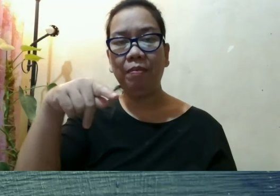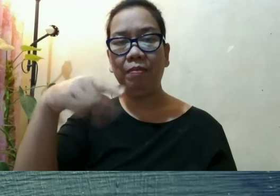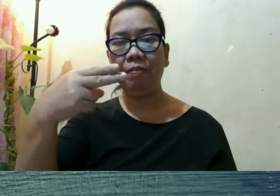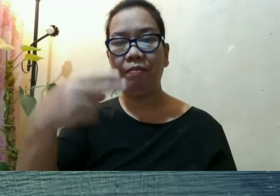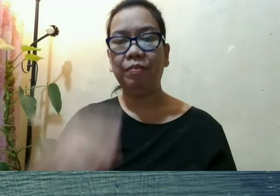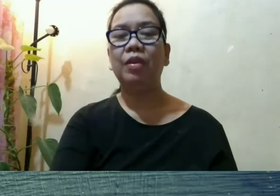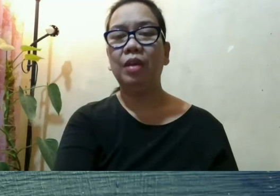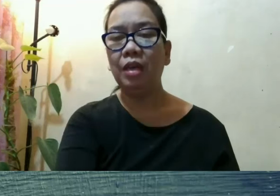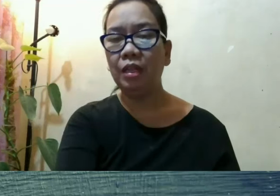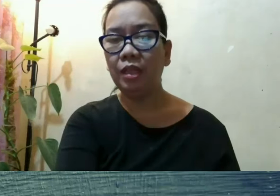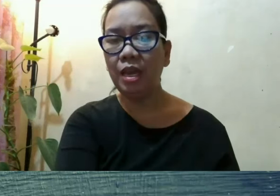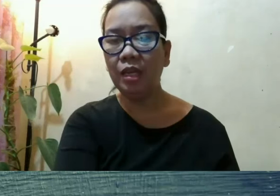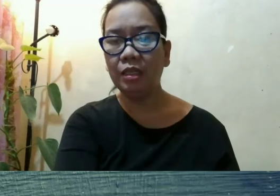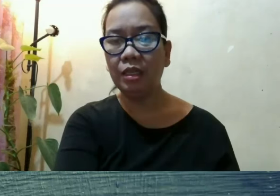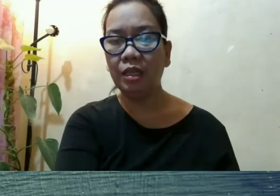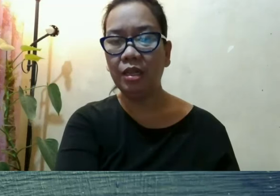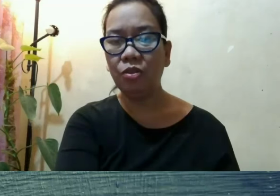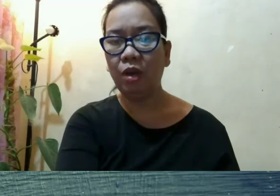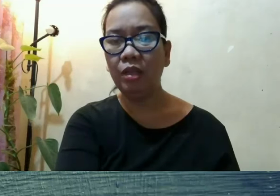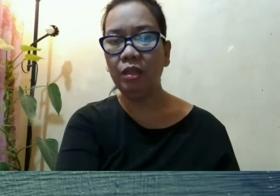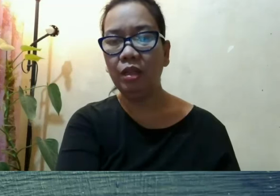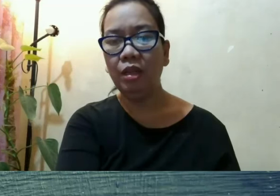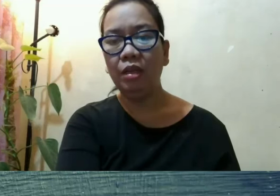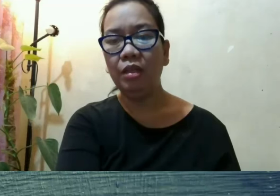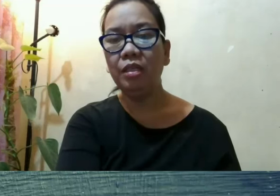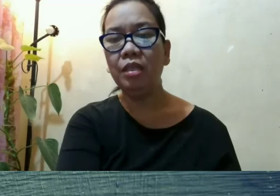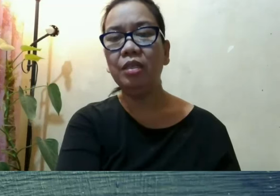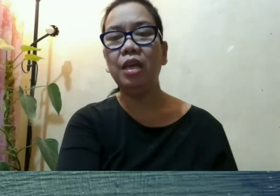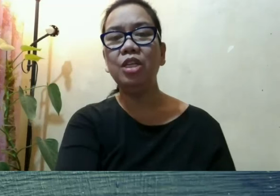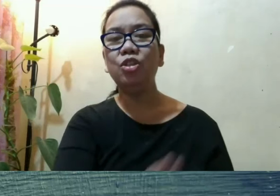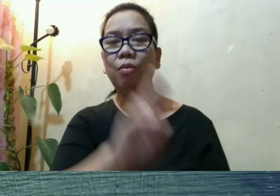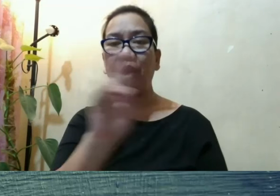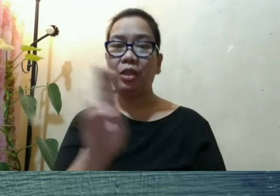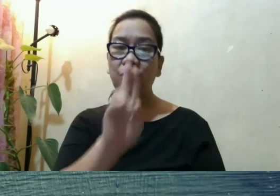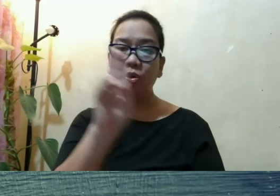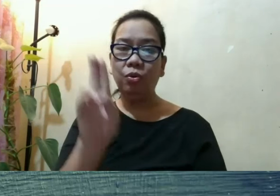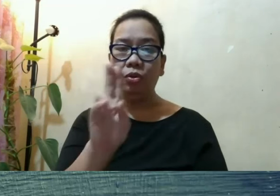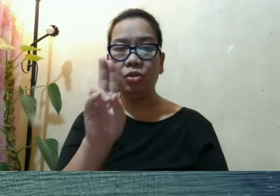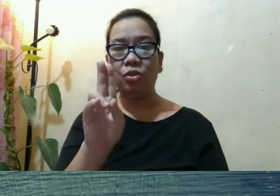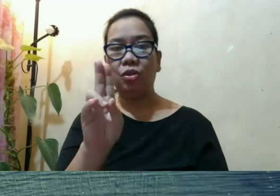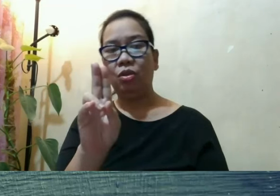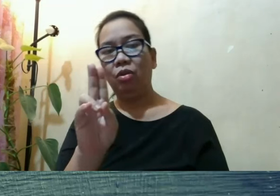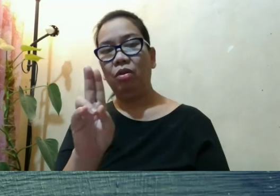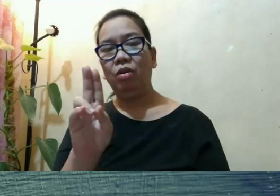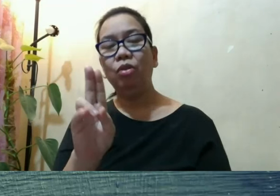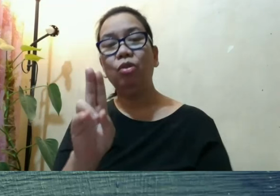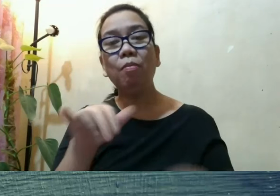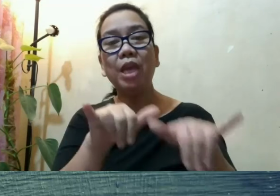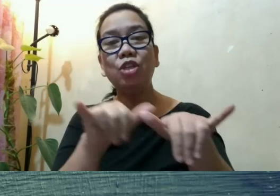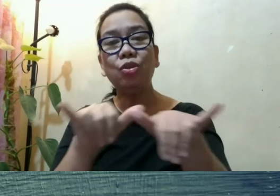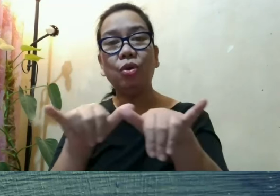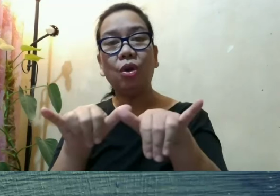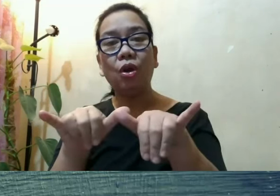seismograph. It is this one. This is the instrument used